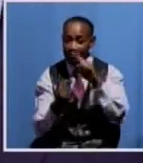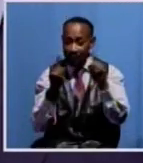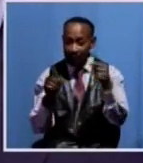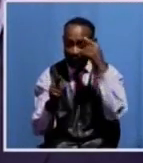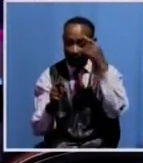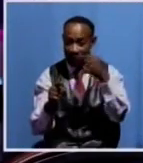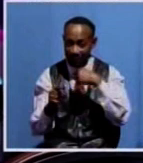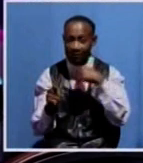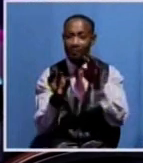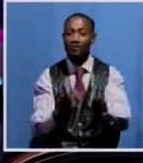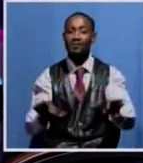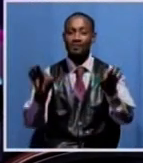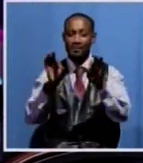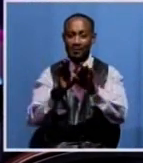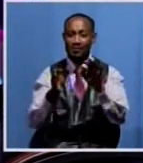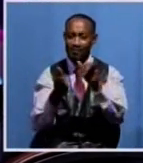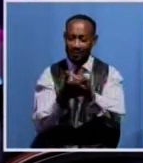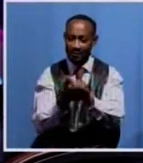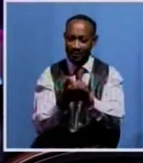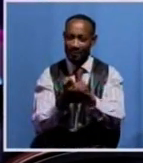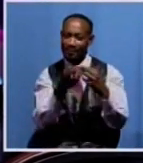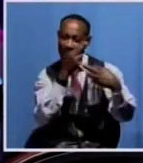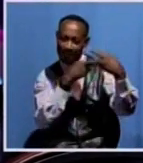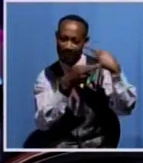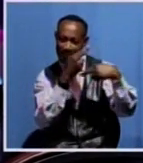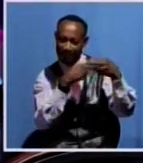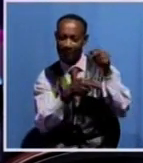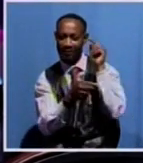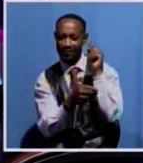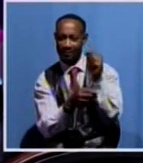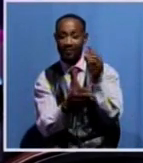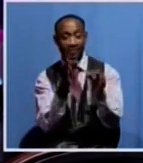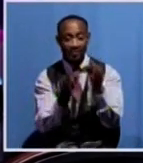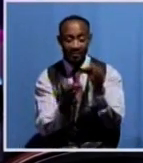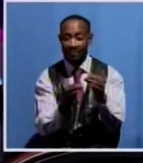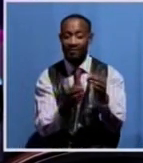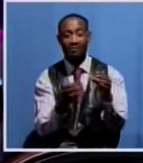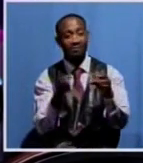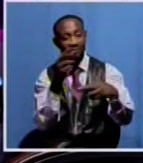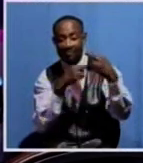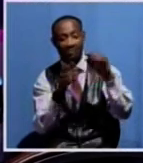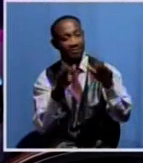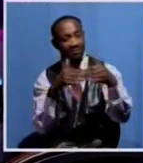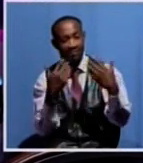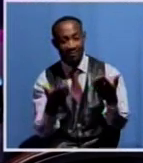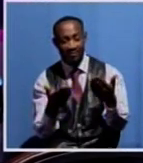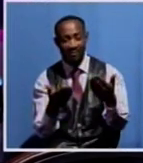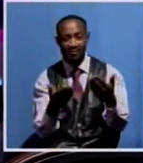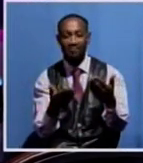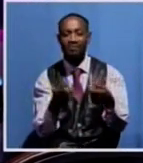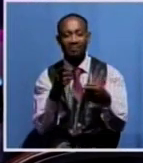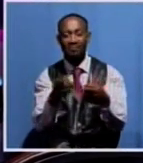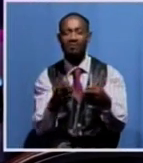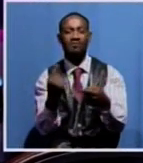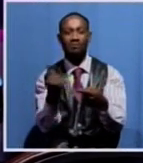is important that we revive this economy. And if we don't put liquidity in it, it will just further